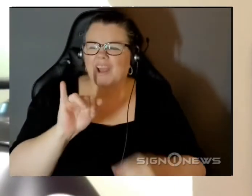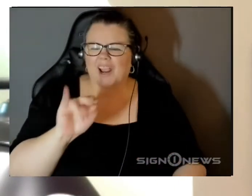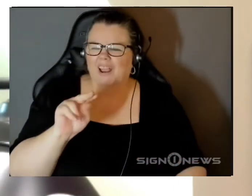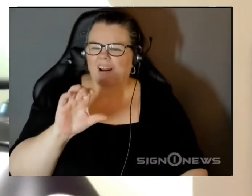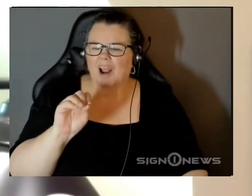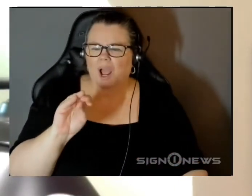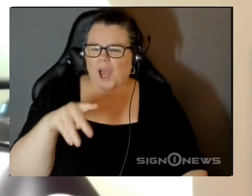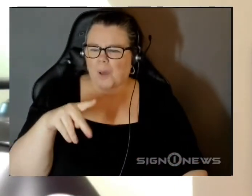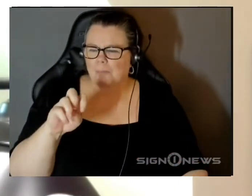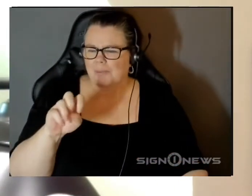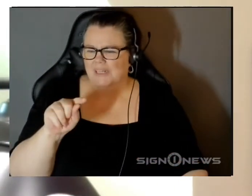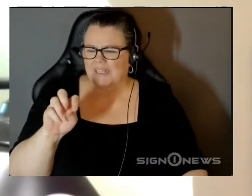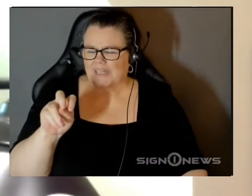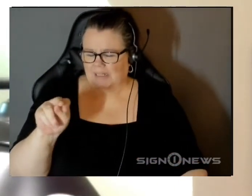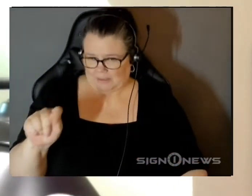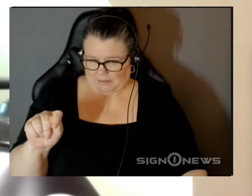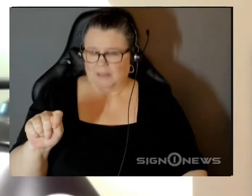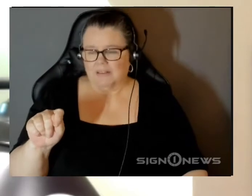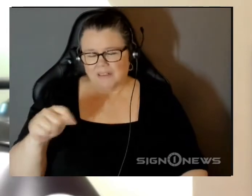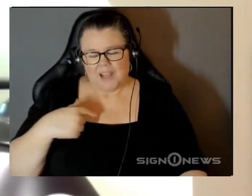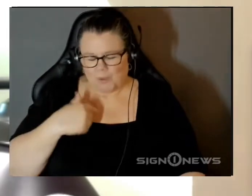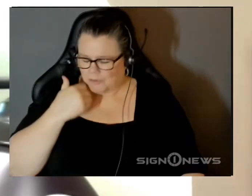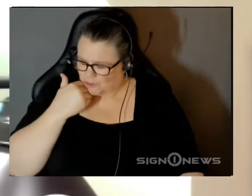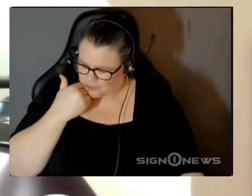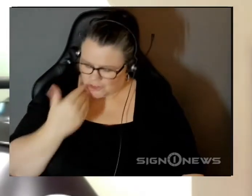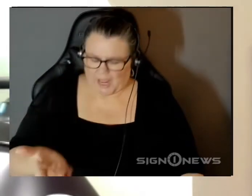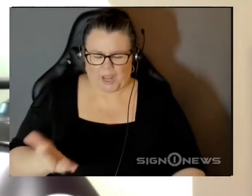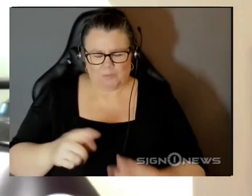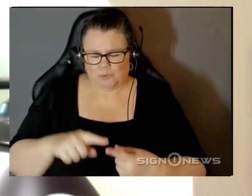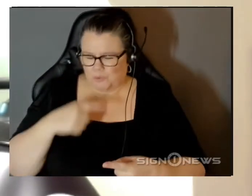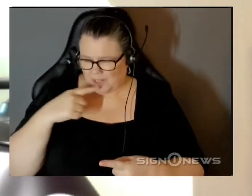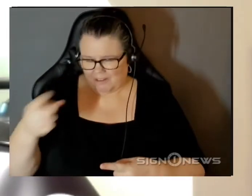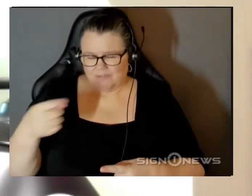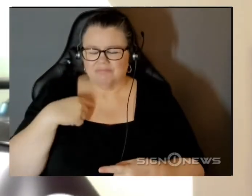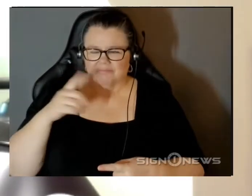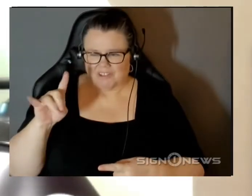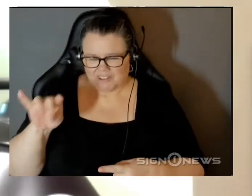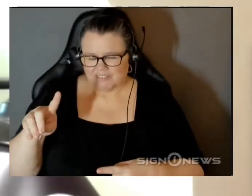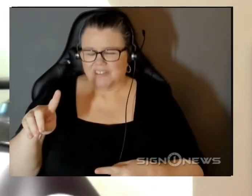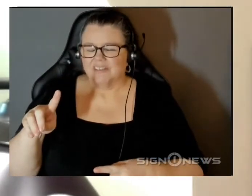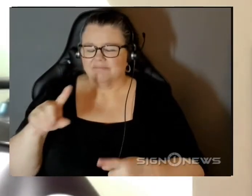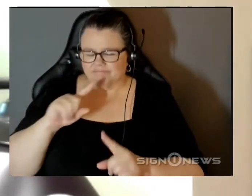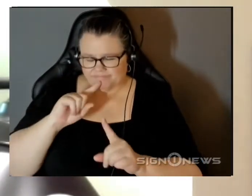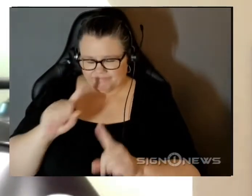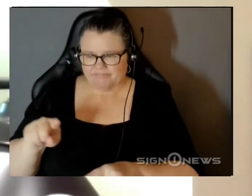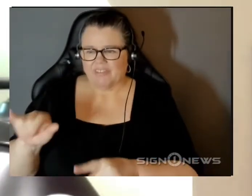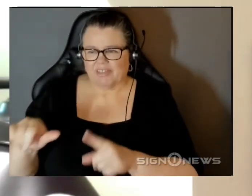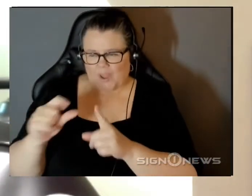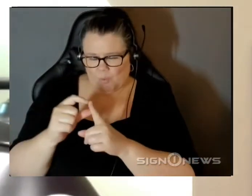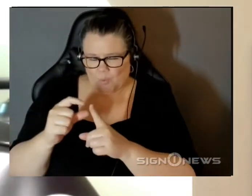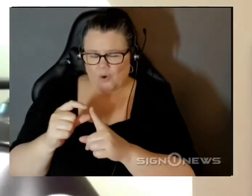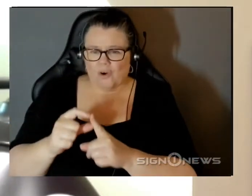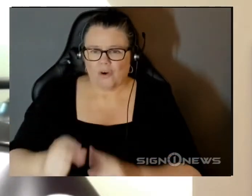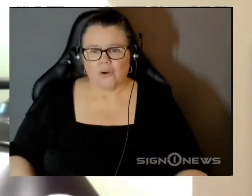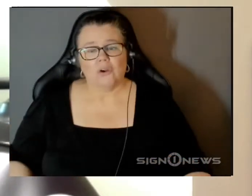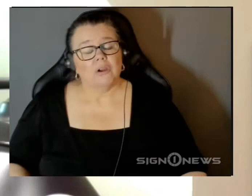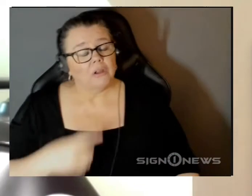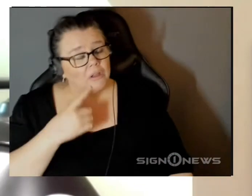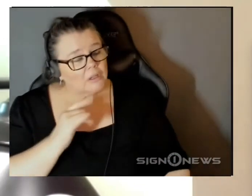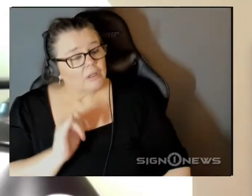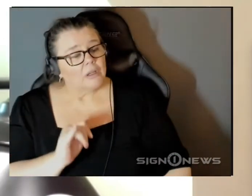that declaration, and which is like certified in a court document, could interfere with